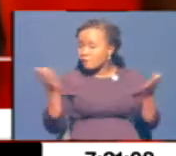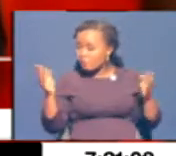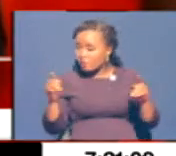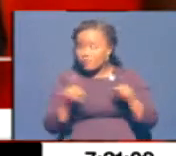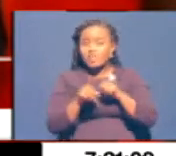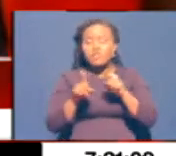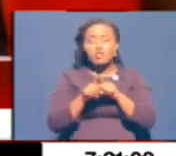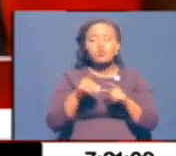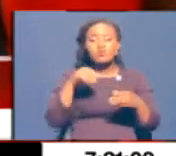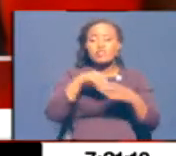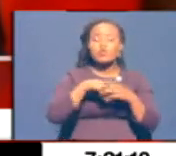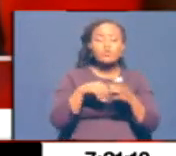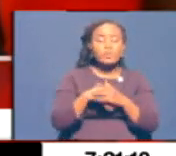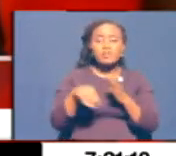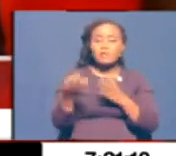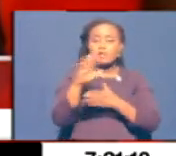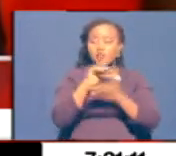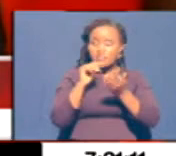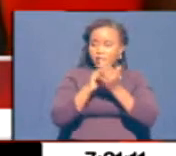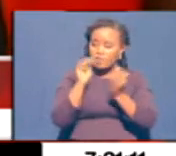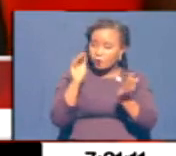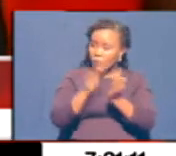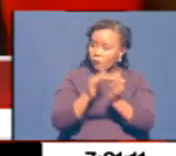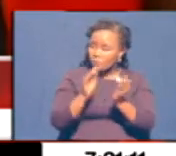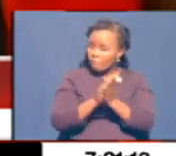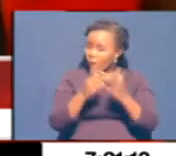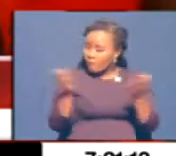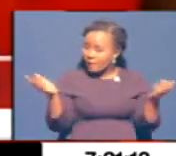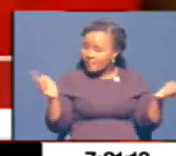that Kenya does not need.